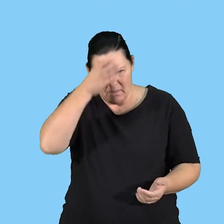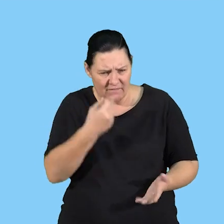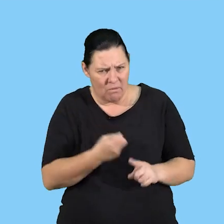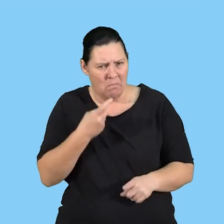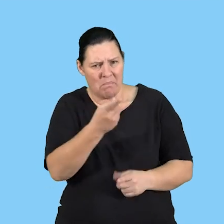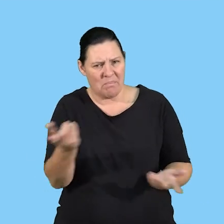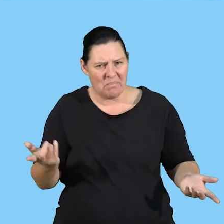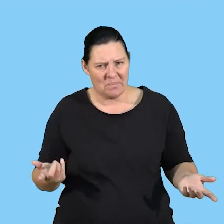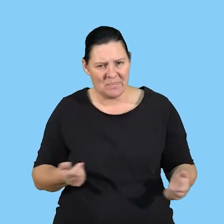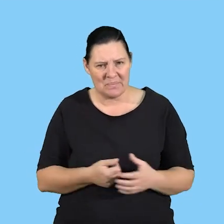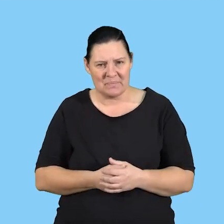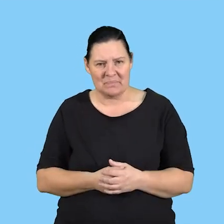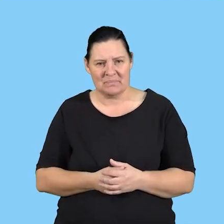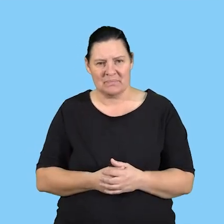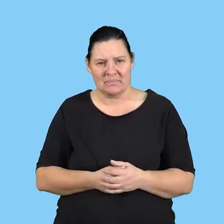smart?